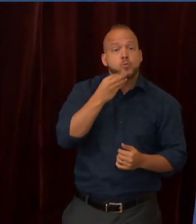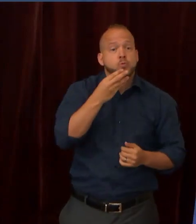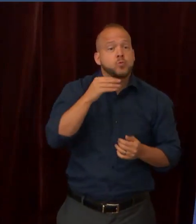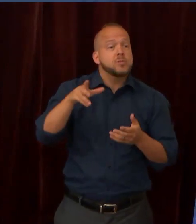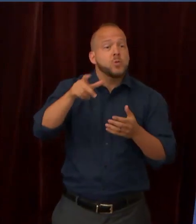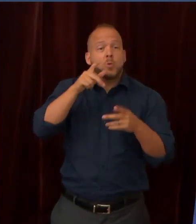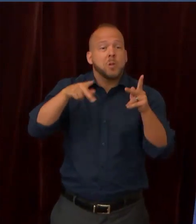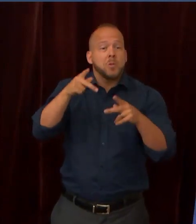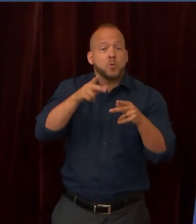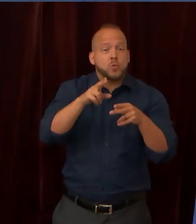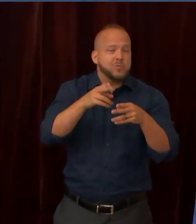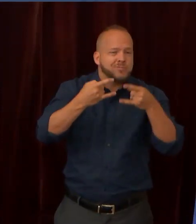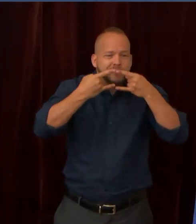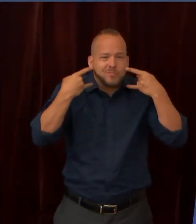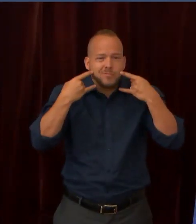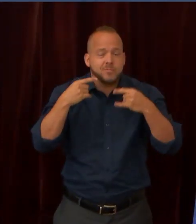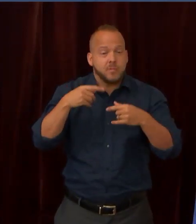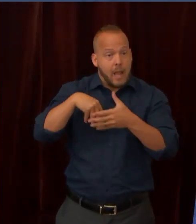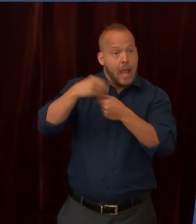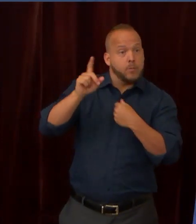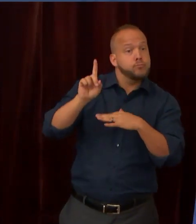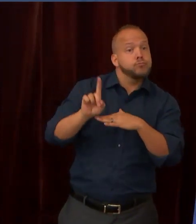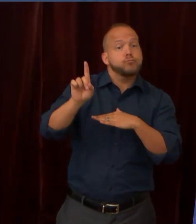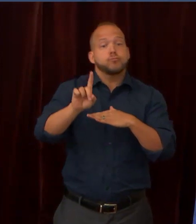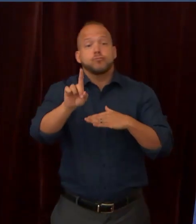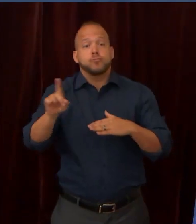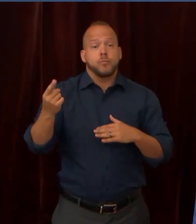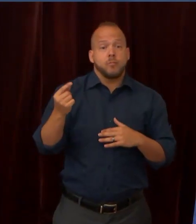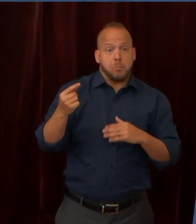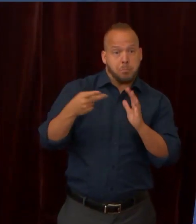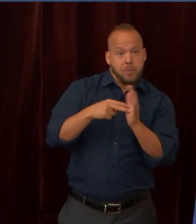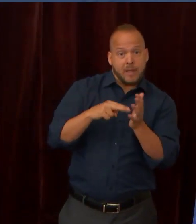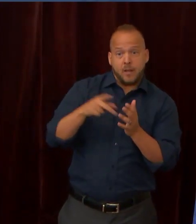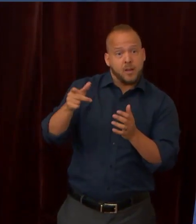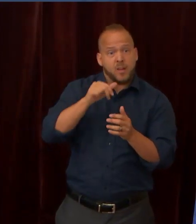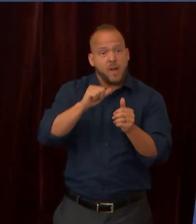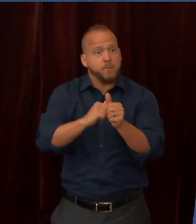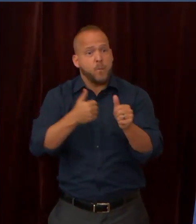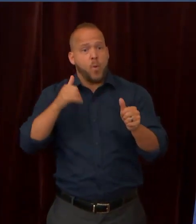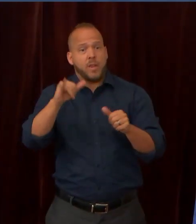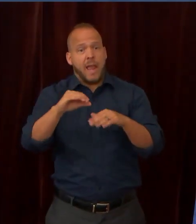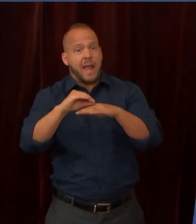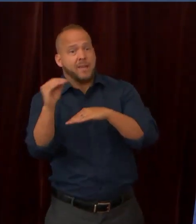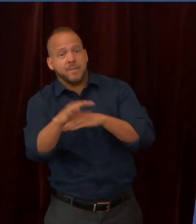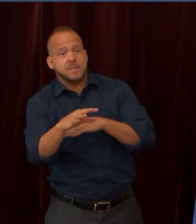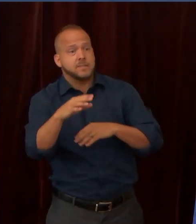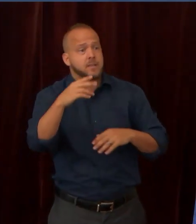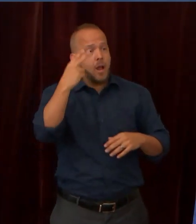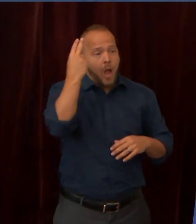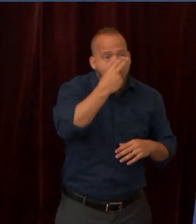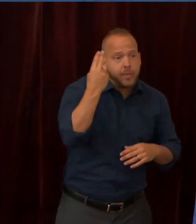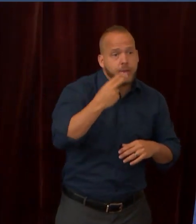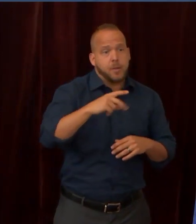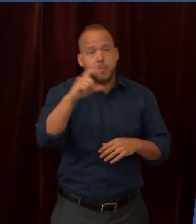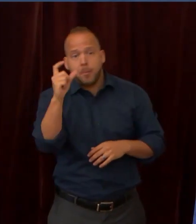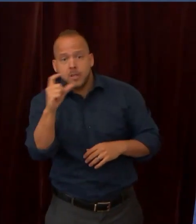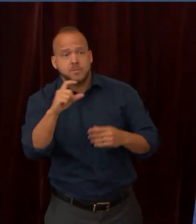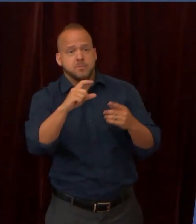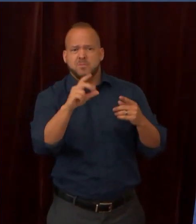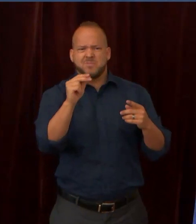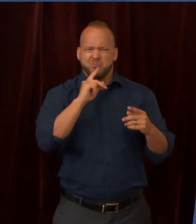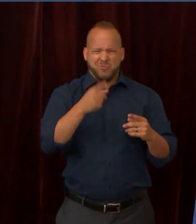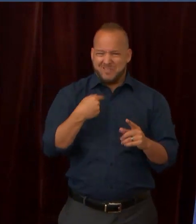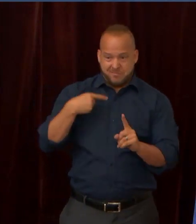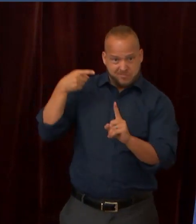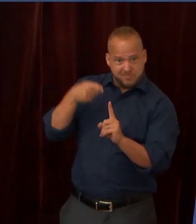ends up infecting a Catholic or a Muslim or any other faith, this is all truly an all faiths issue, because